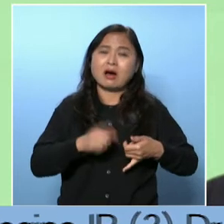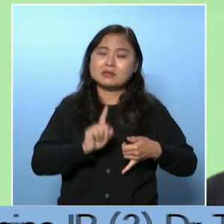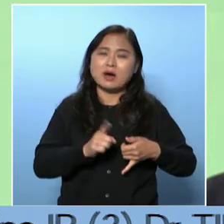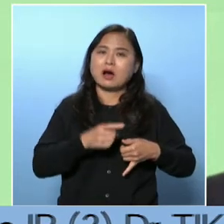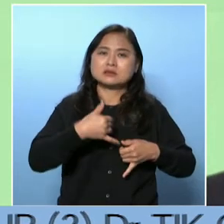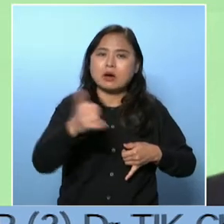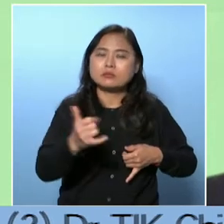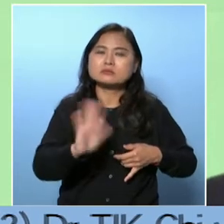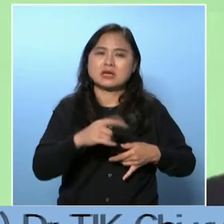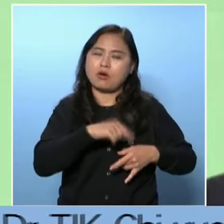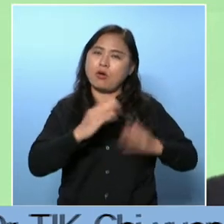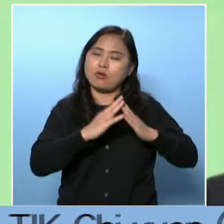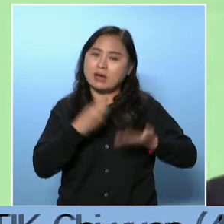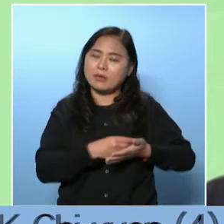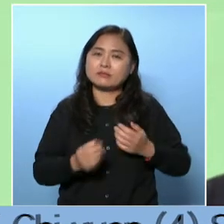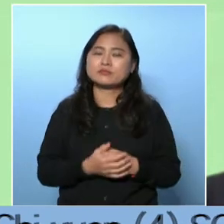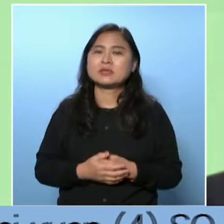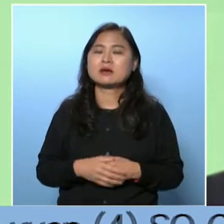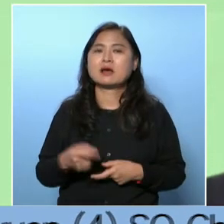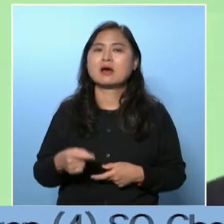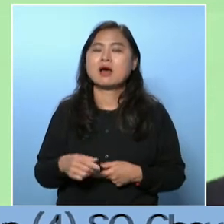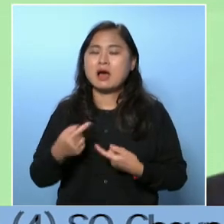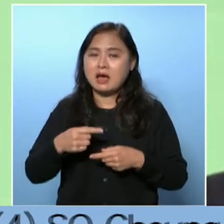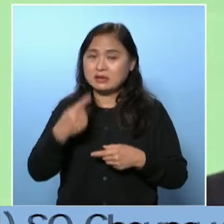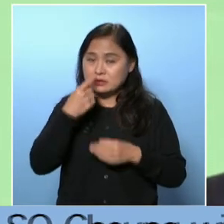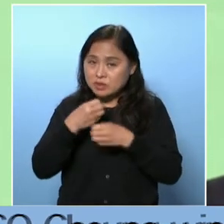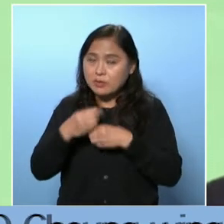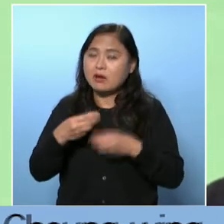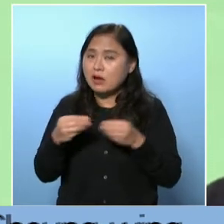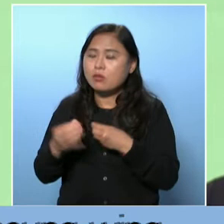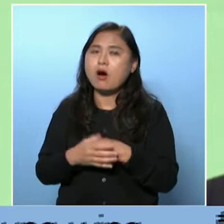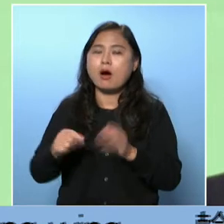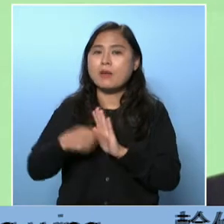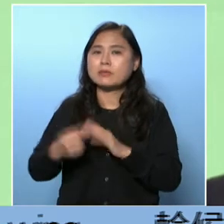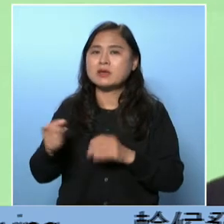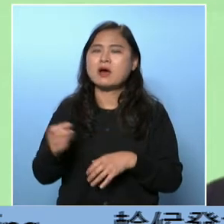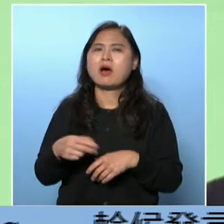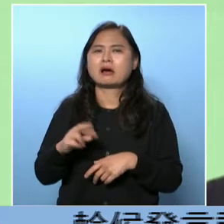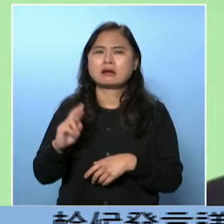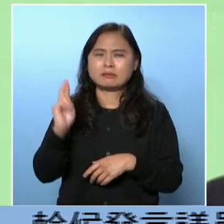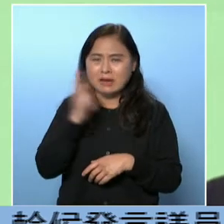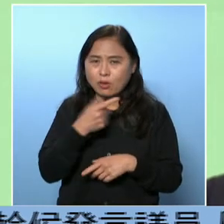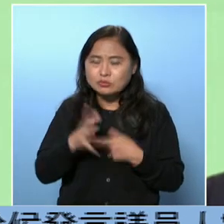they have come down with the virus, and there should be some instructions on how to use the